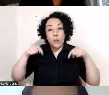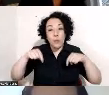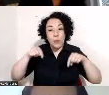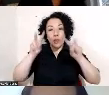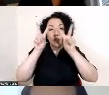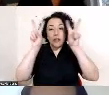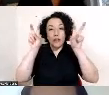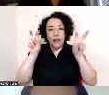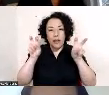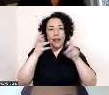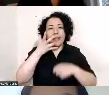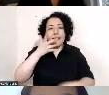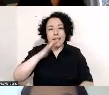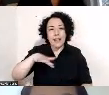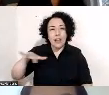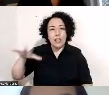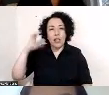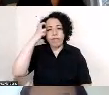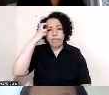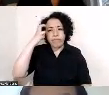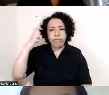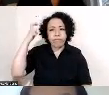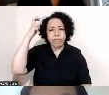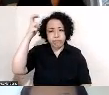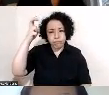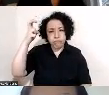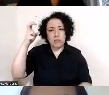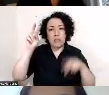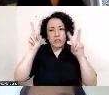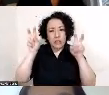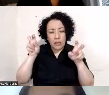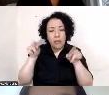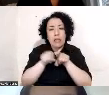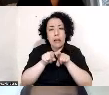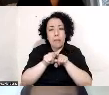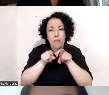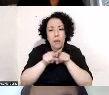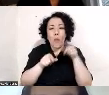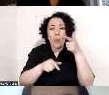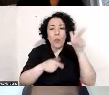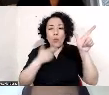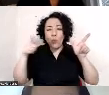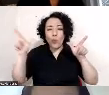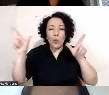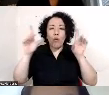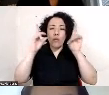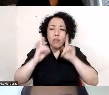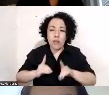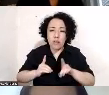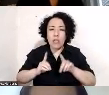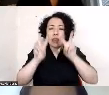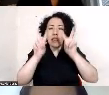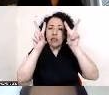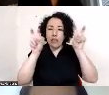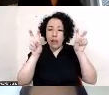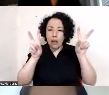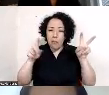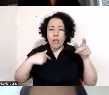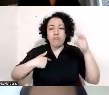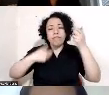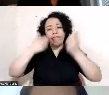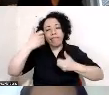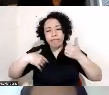sobre crianças com dupla excepcionalidade, mas também algumas deficiências. E eu já falo e discuto sobre esse tópico há aproximadamente